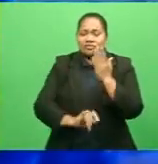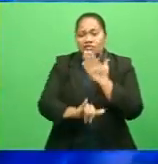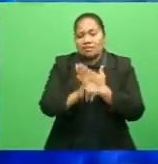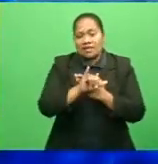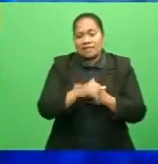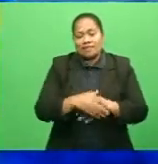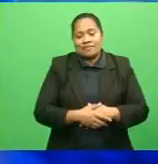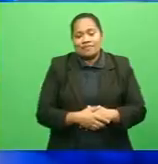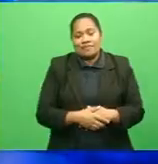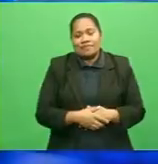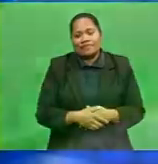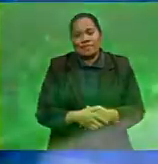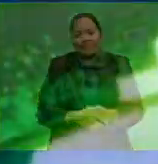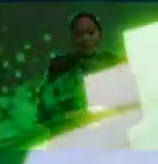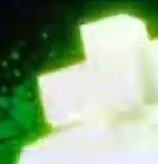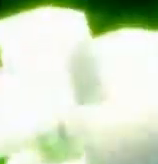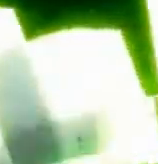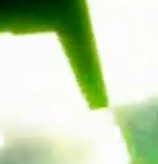Felipe Naikaso.